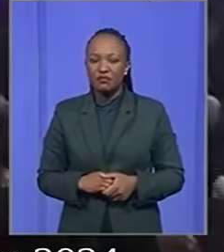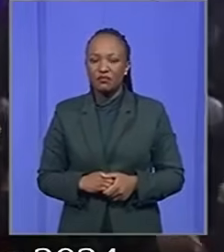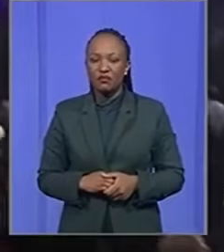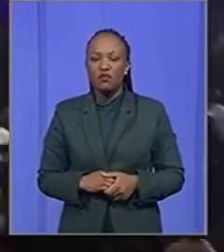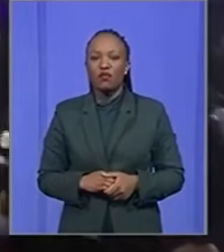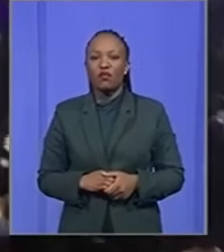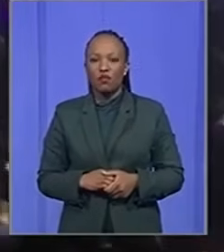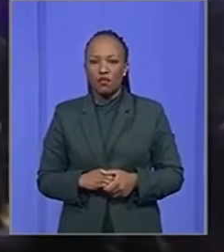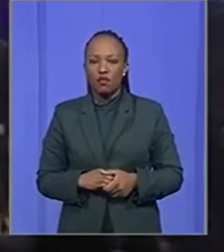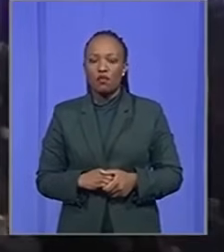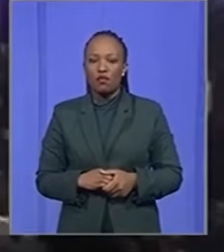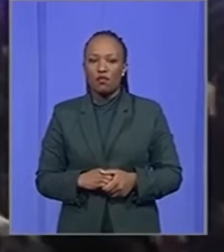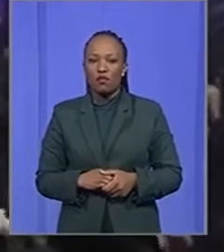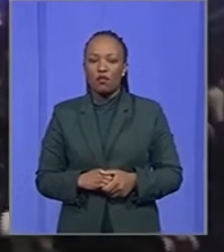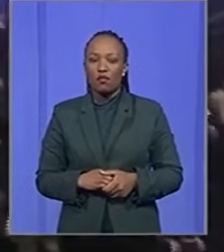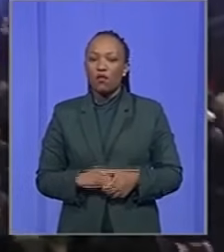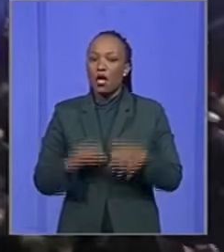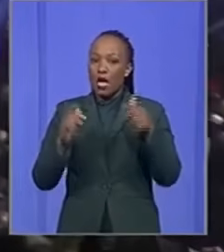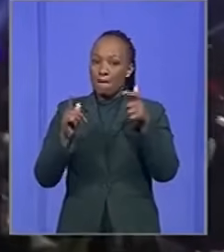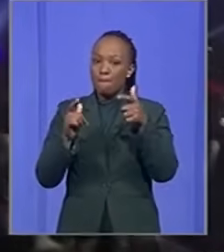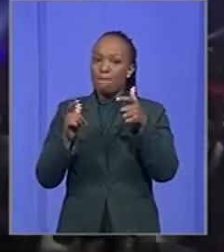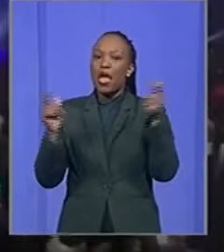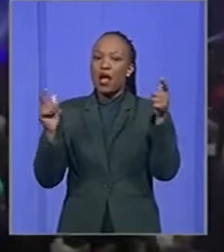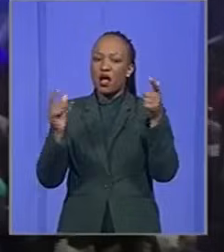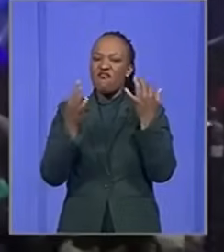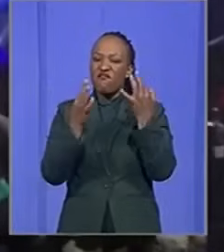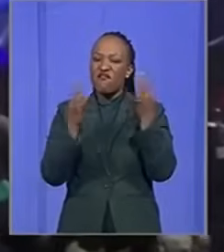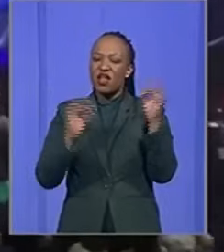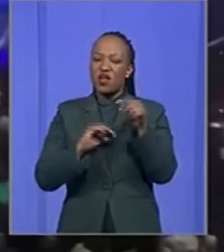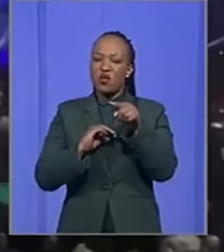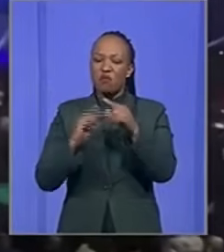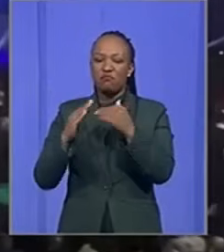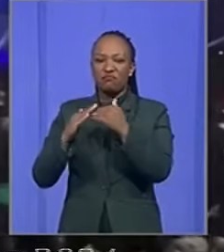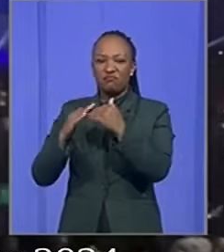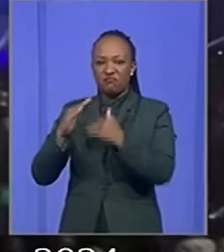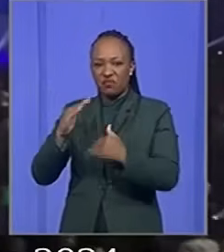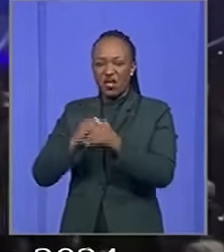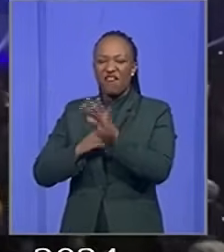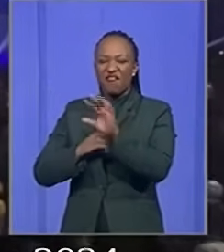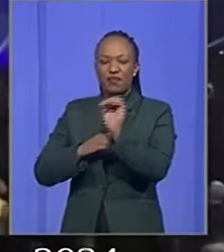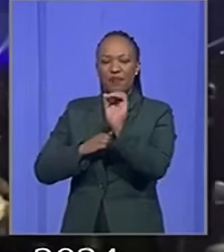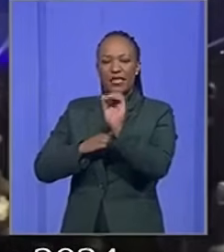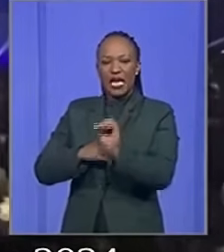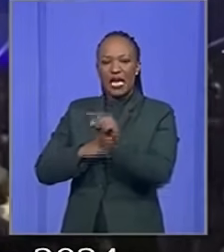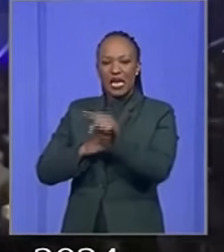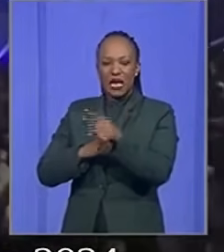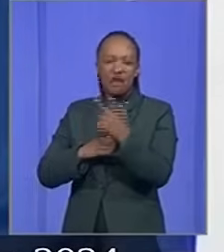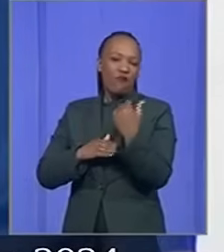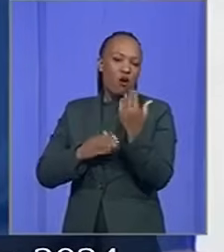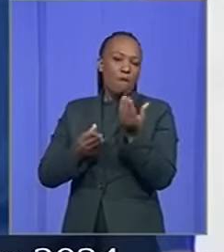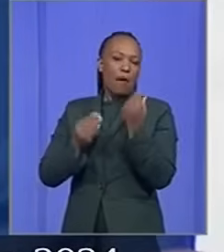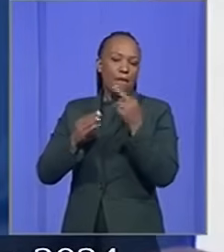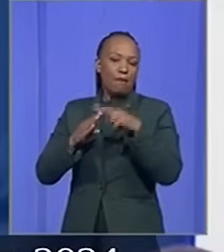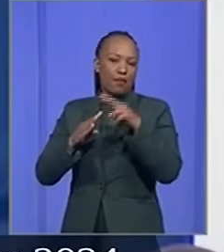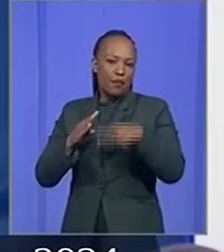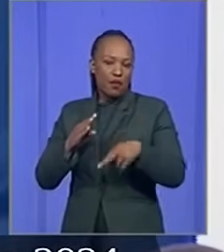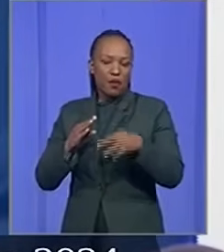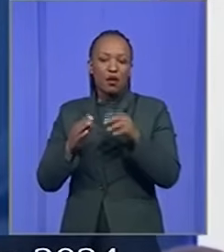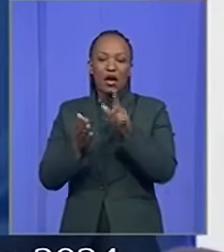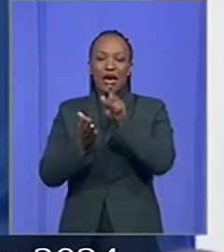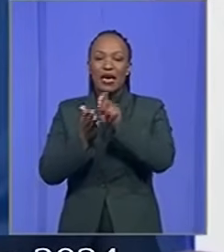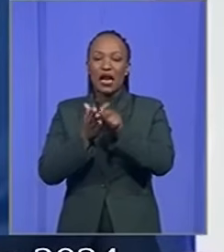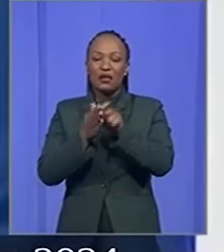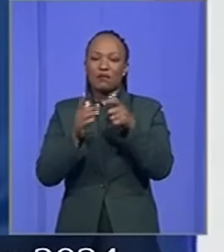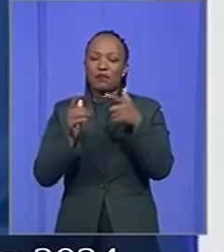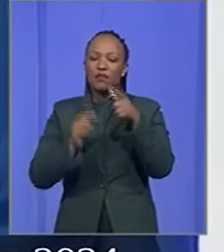Mokga o moholo ka ho fetisisa wa tokoloho o fumane diperesente tse ka tlasa 50 dikgethong tse sa tswa feta. Mongodi e moholo wa